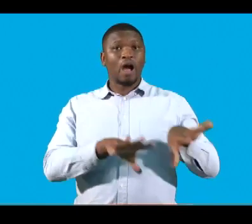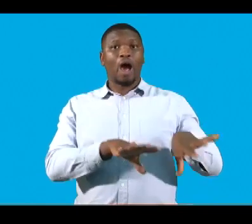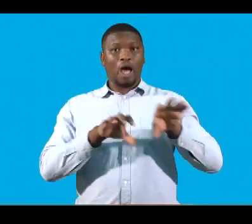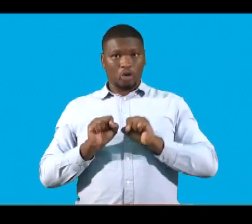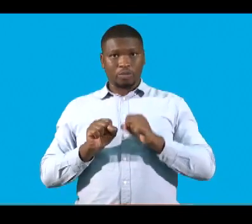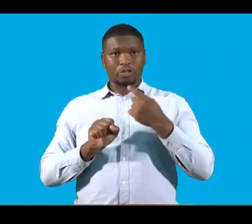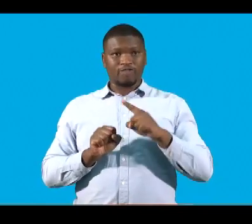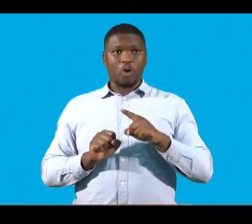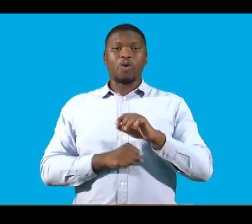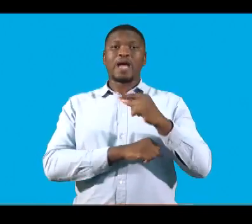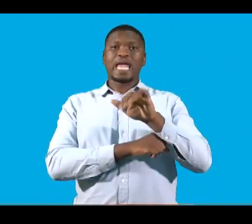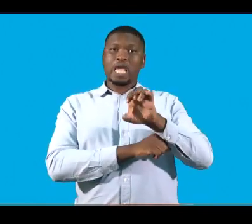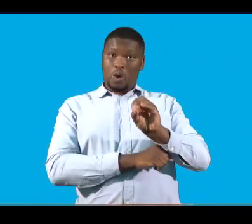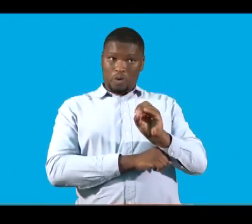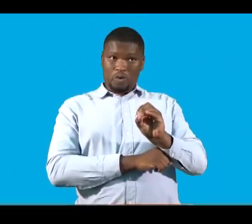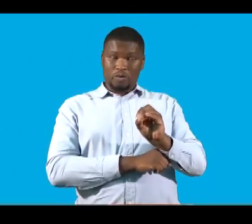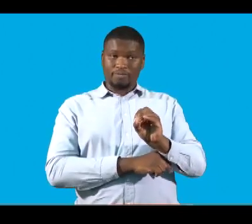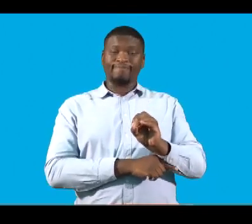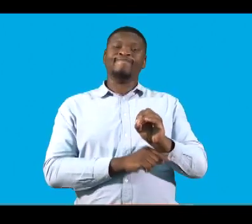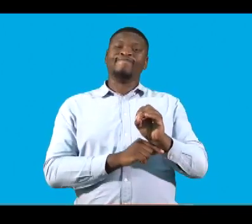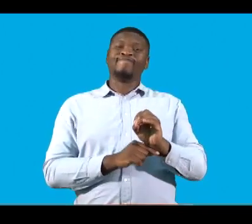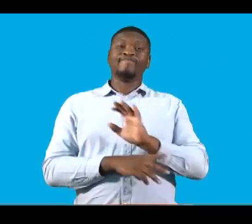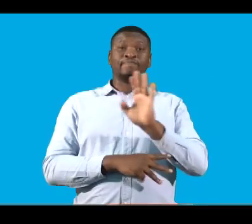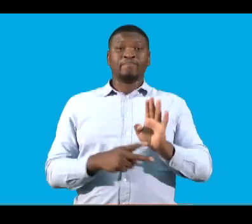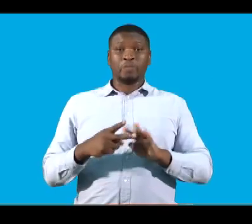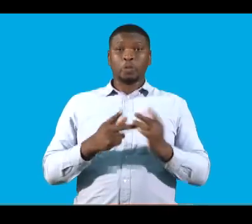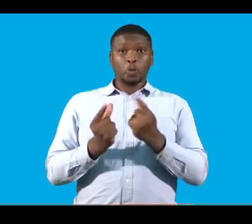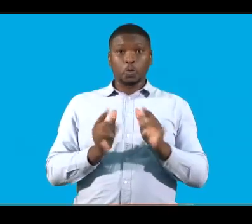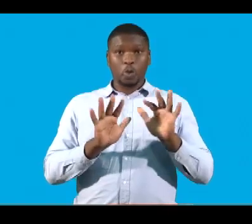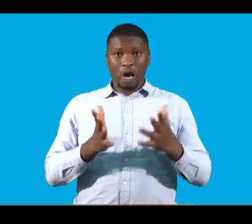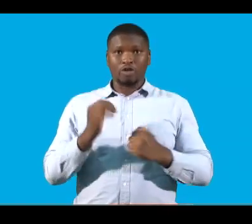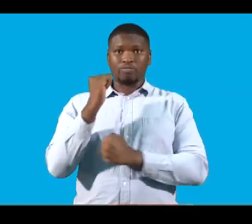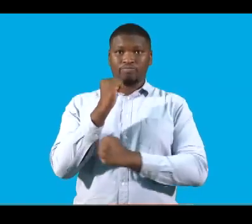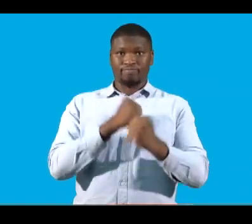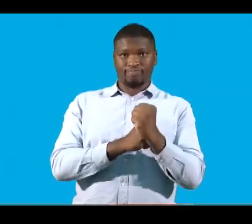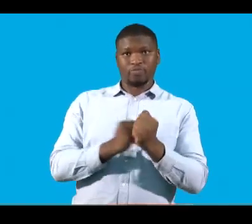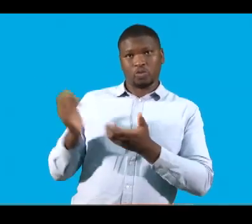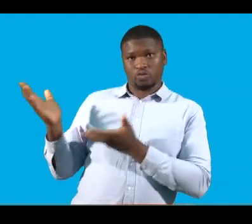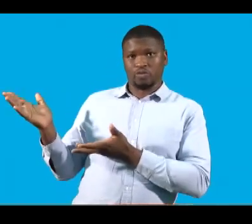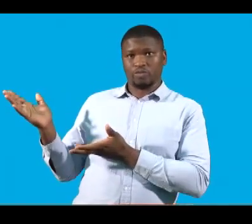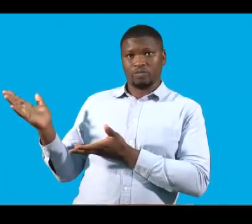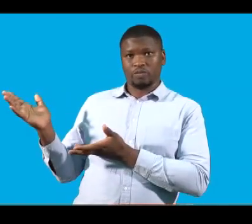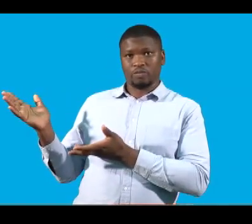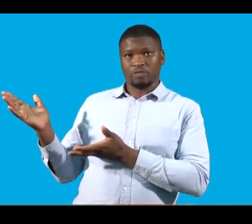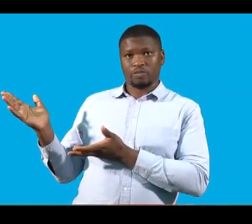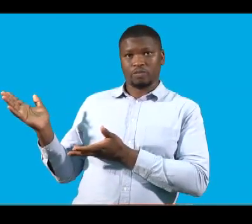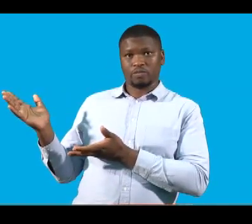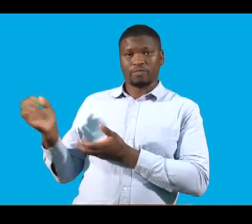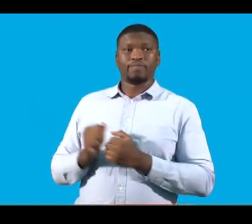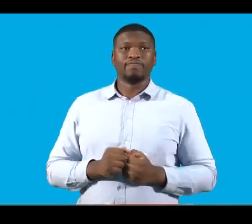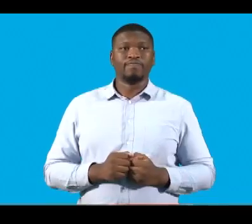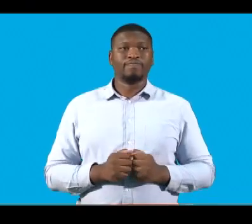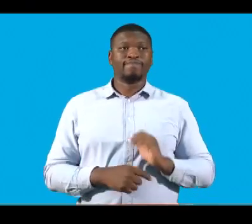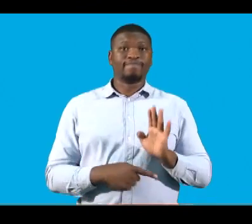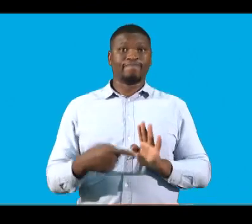the adoption of an alter ego, etc. Now, this is how you're going to structure your body